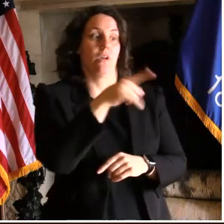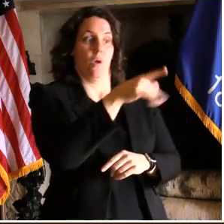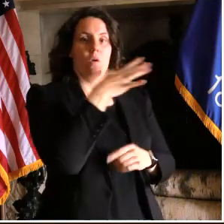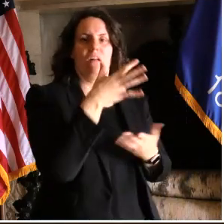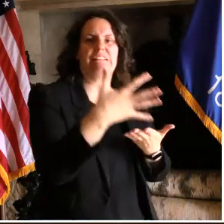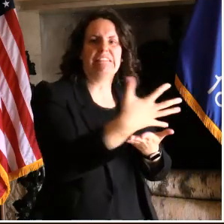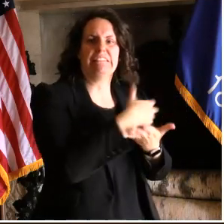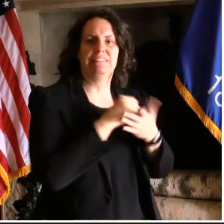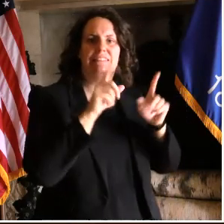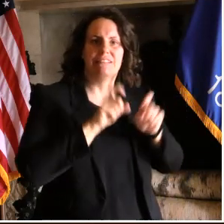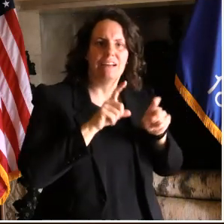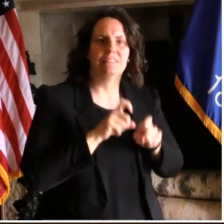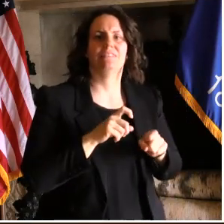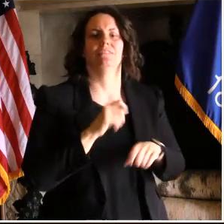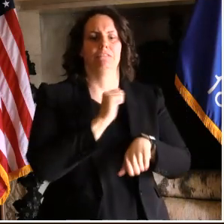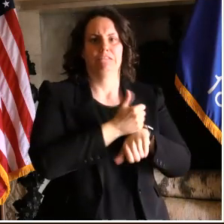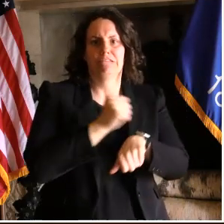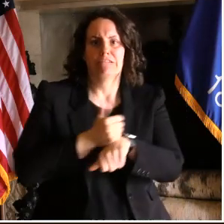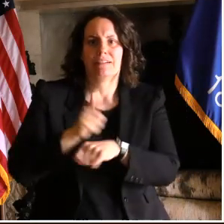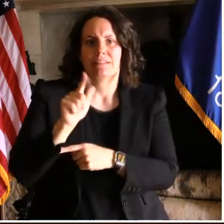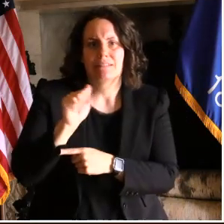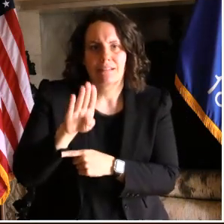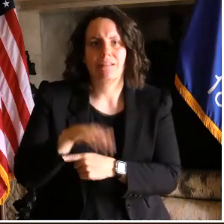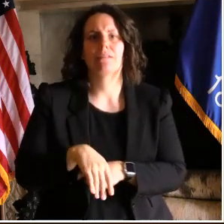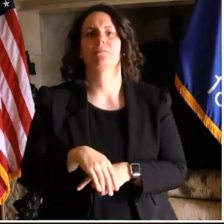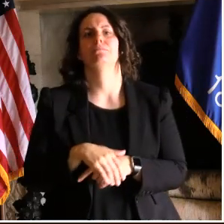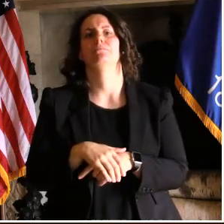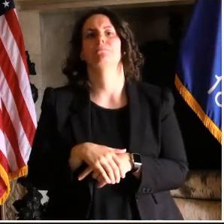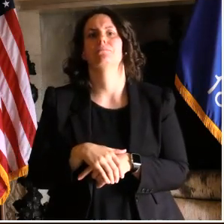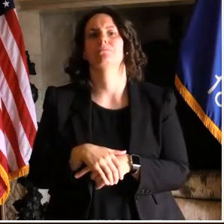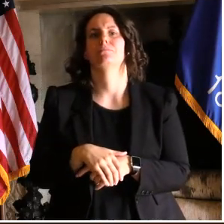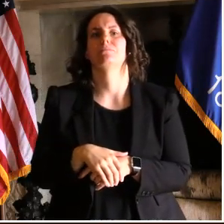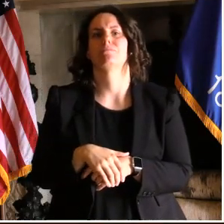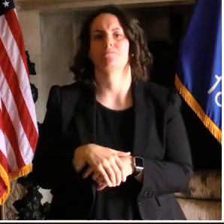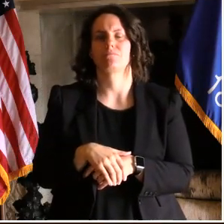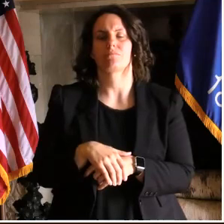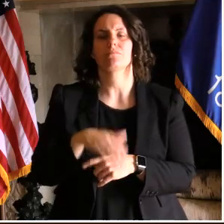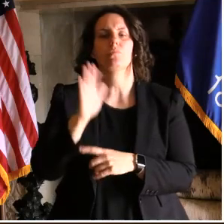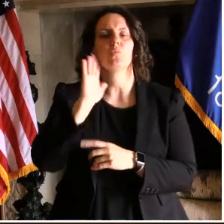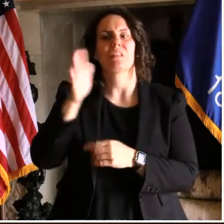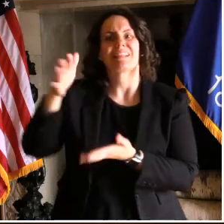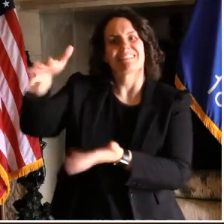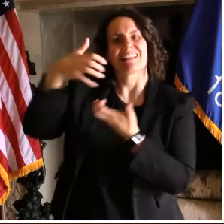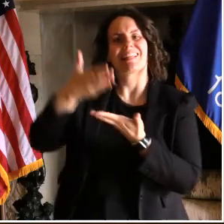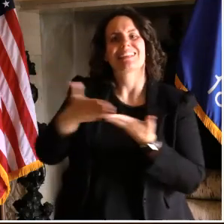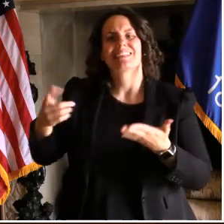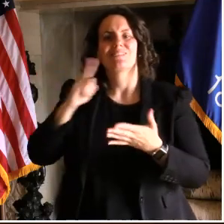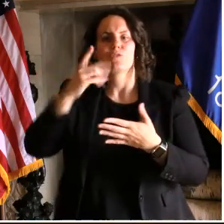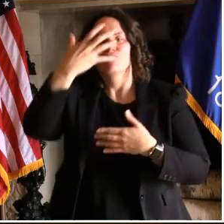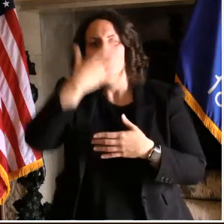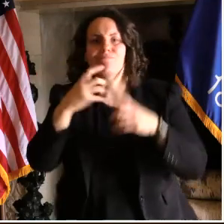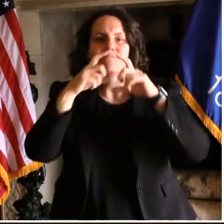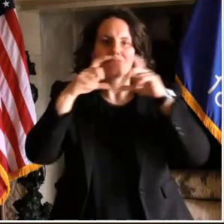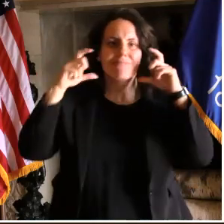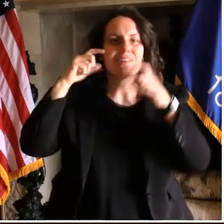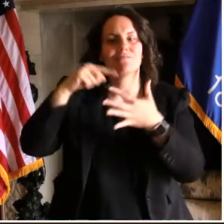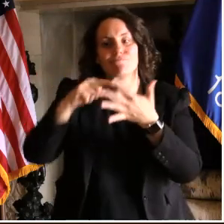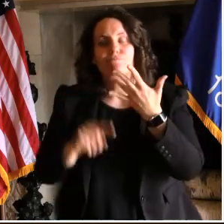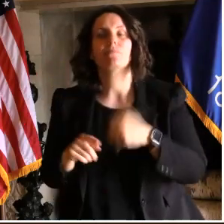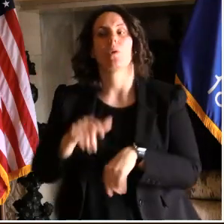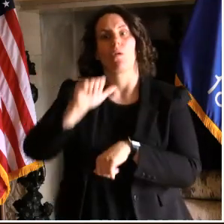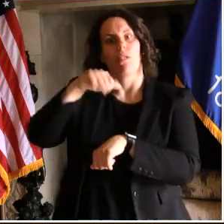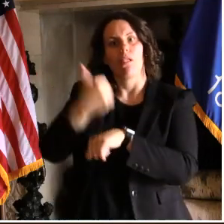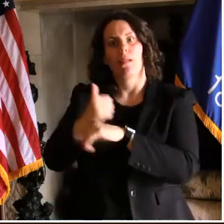personal protection equipment and essential supplies, isolation facilities, surge capacities, healthcare